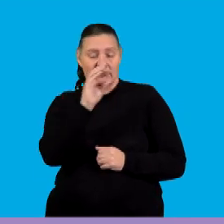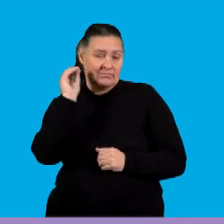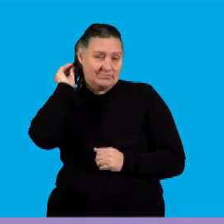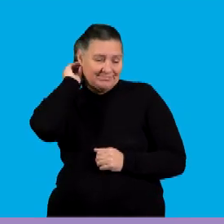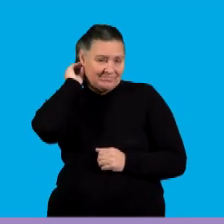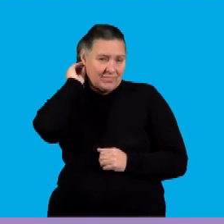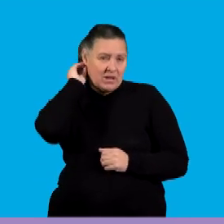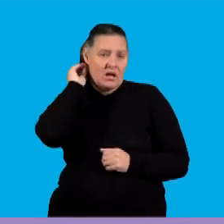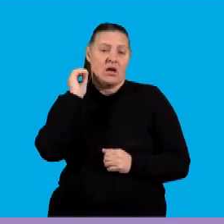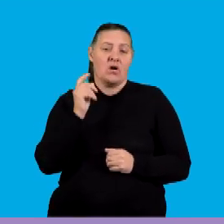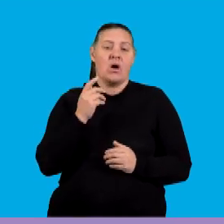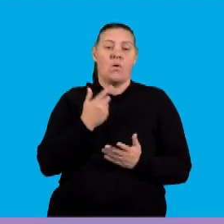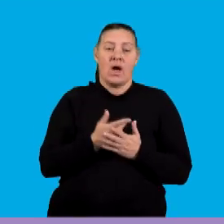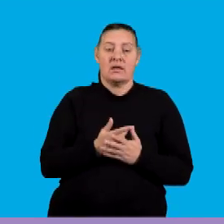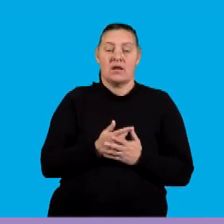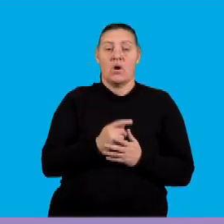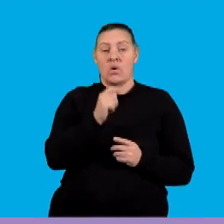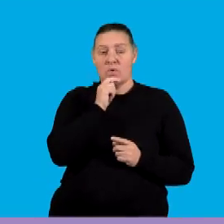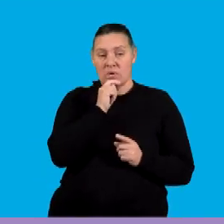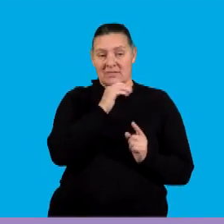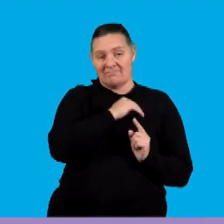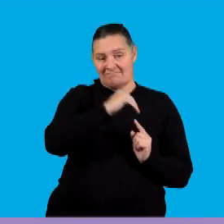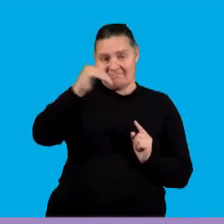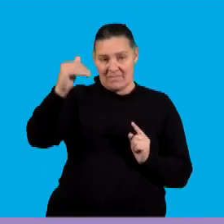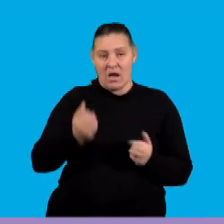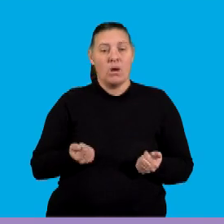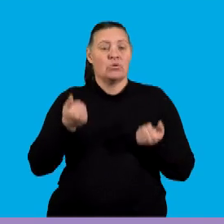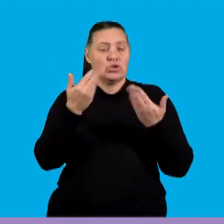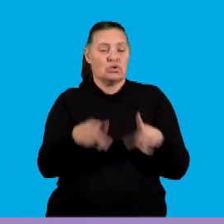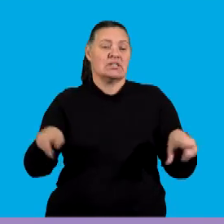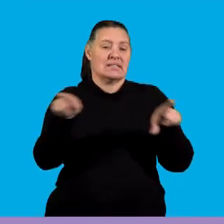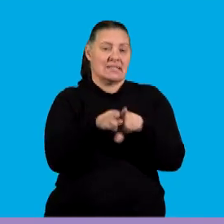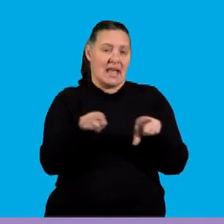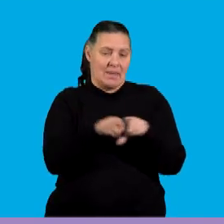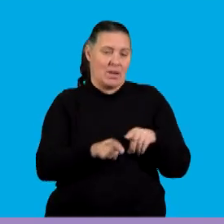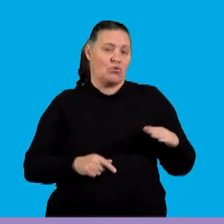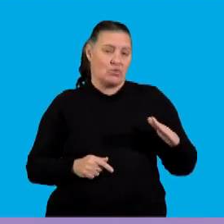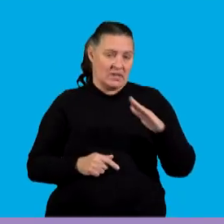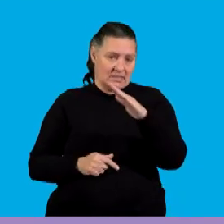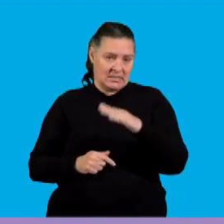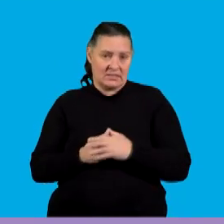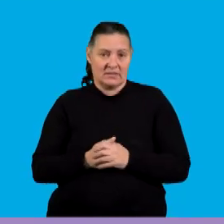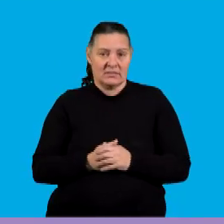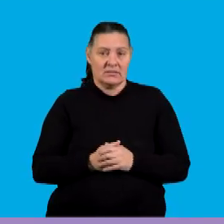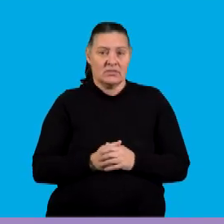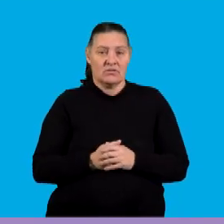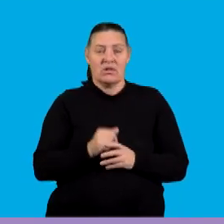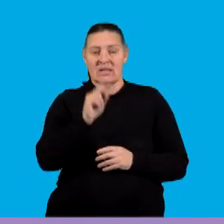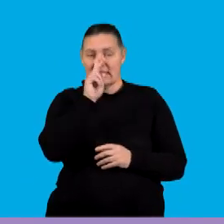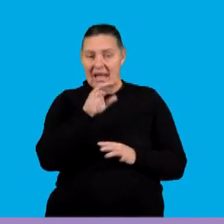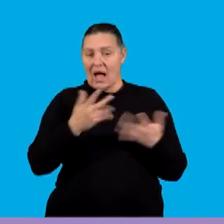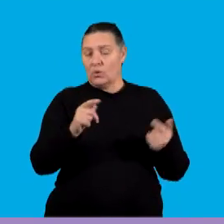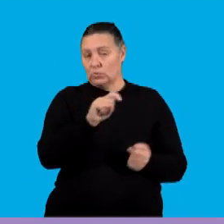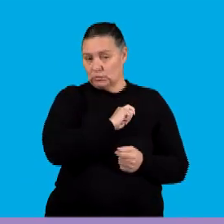there in our note, it says there, when points are collinear, they produce the same gradient. So we are going to see